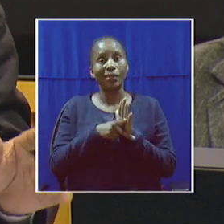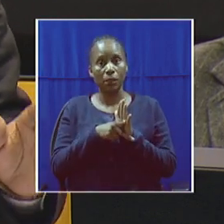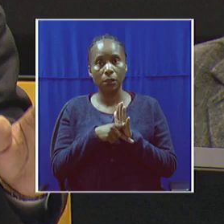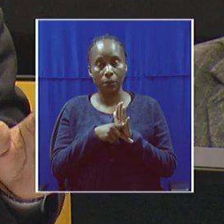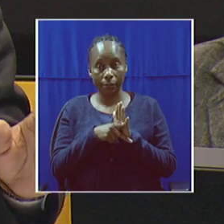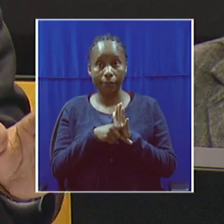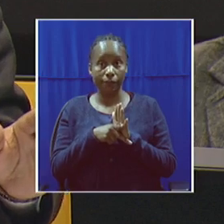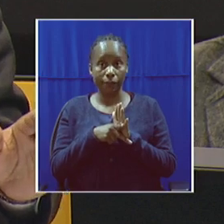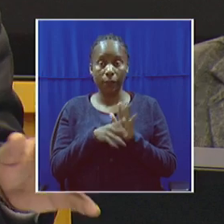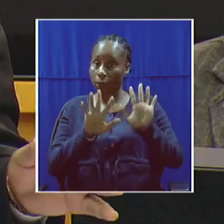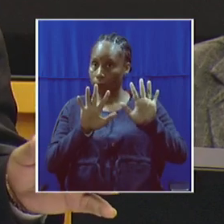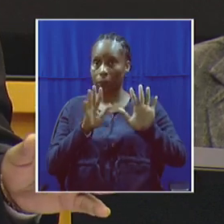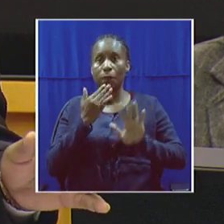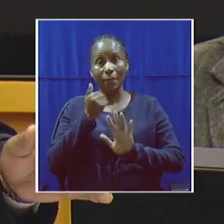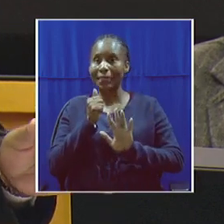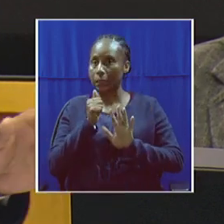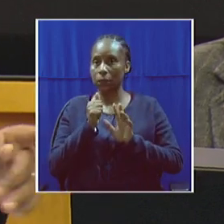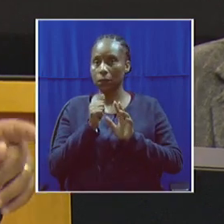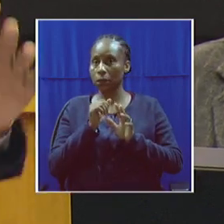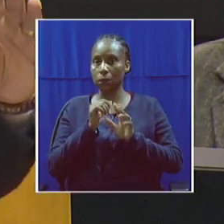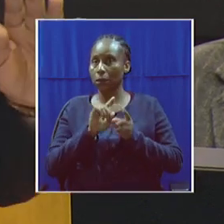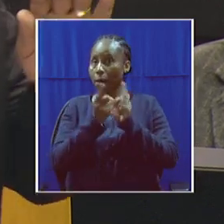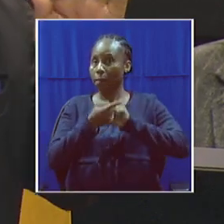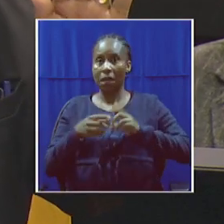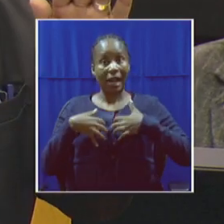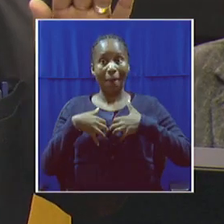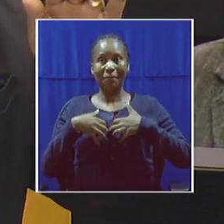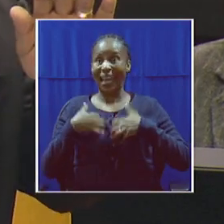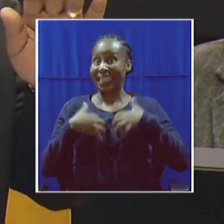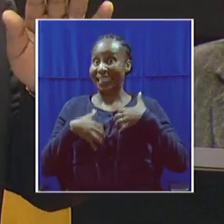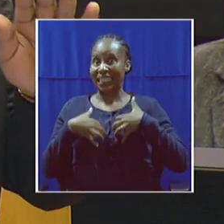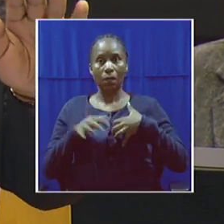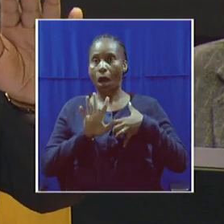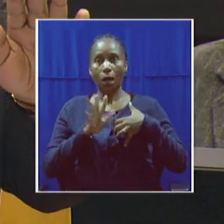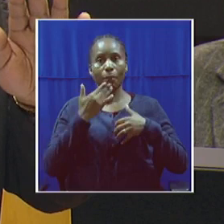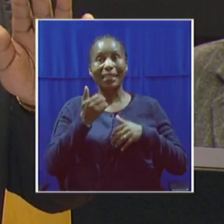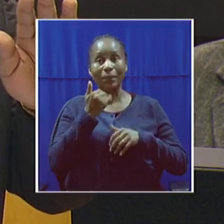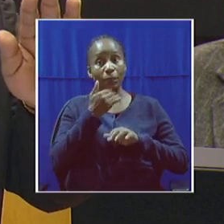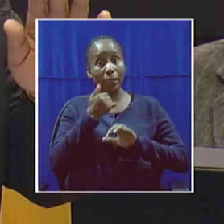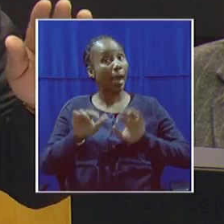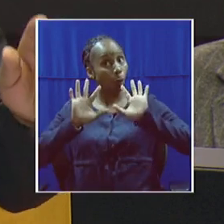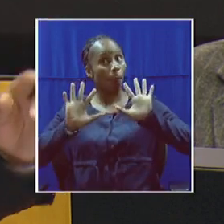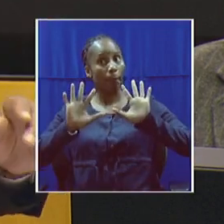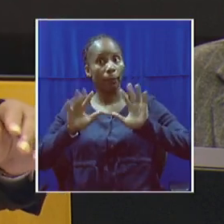policy please don't be excited please please please please